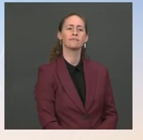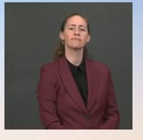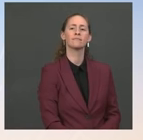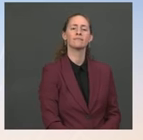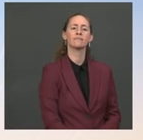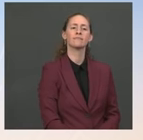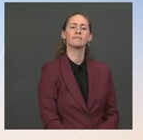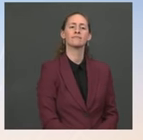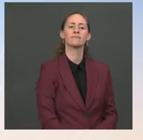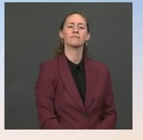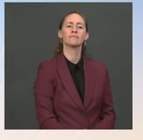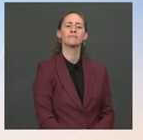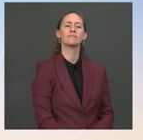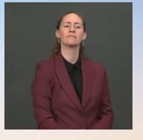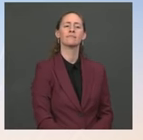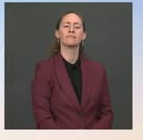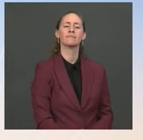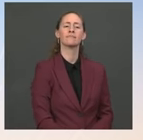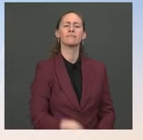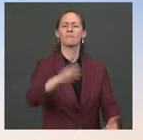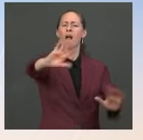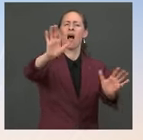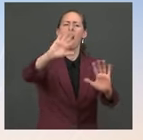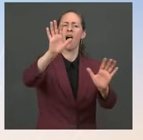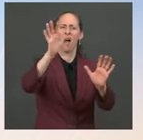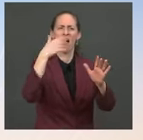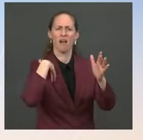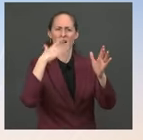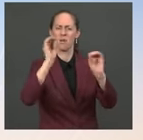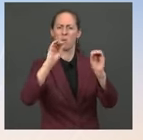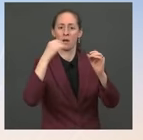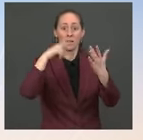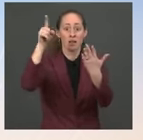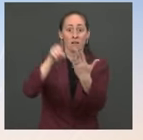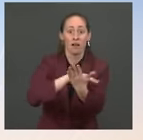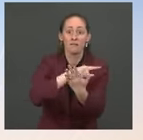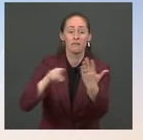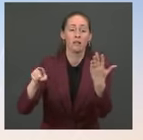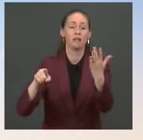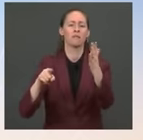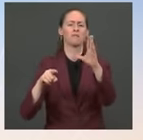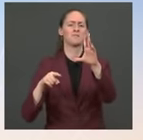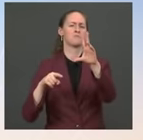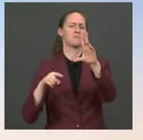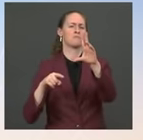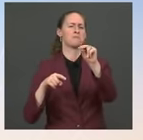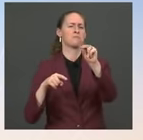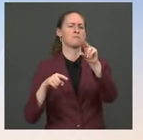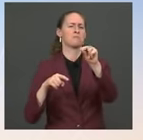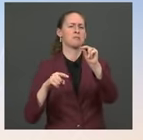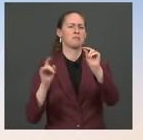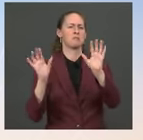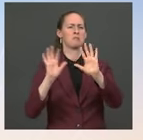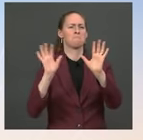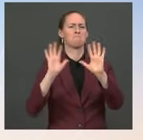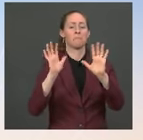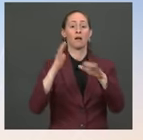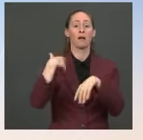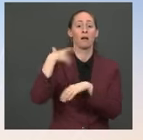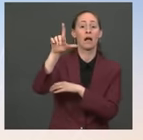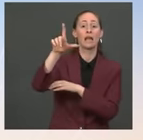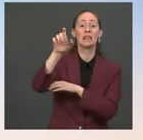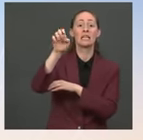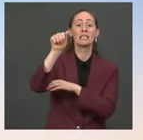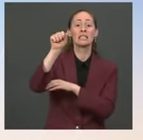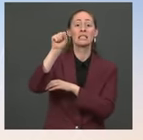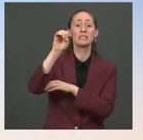their existing leases that are continuing. Just to be clear, I know you know that. Not new leases, but just to be clear, I know that's been a criticism, so that's why I said that,